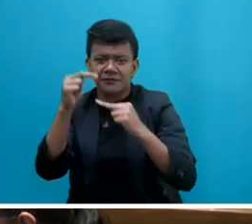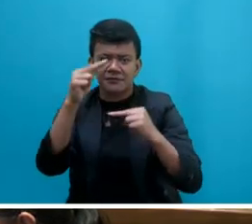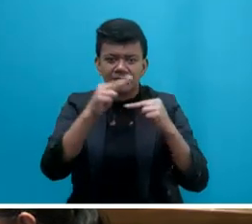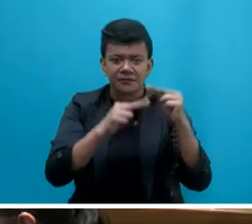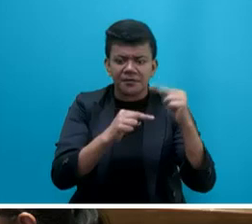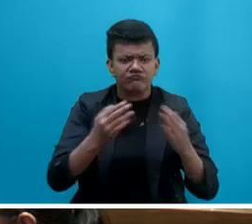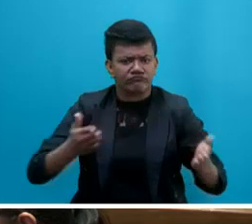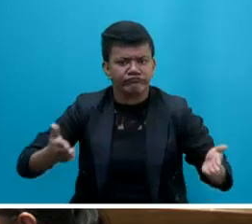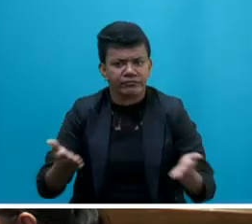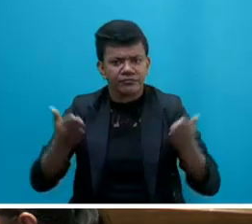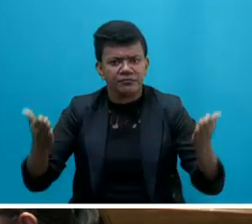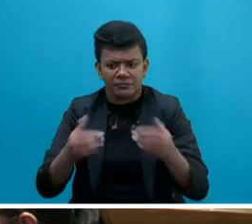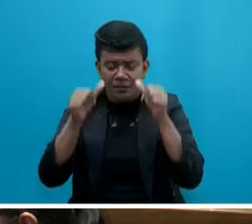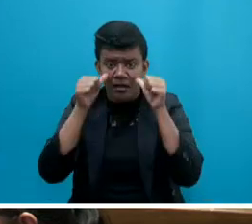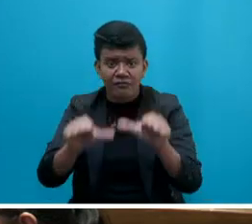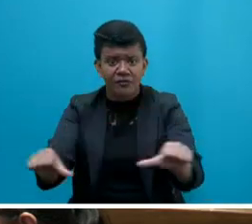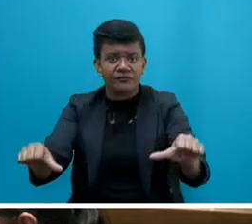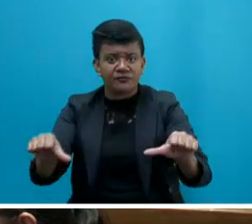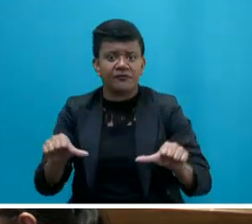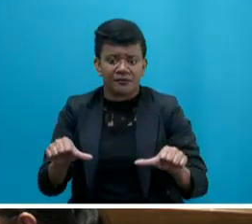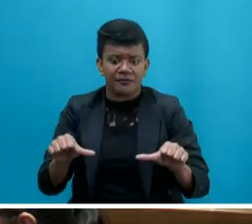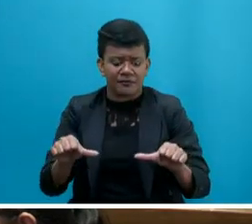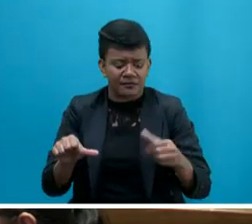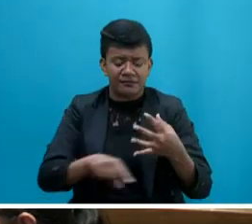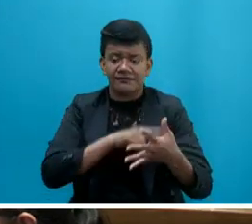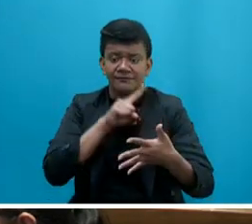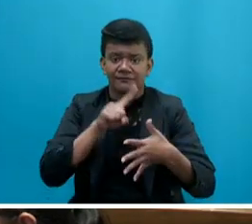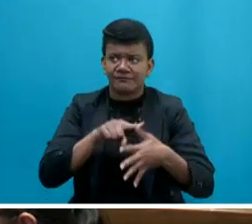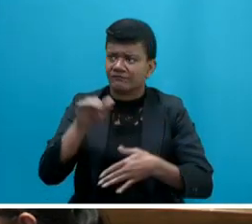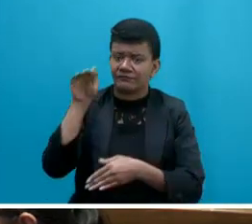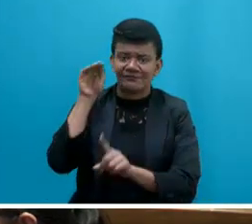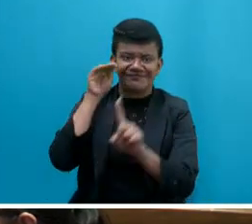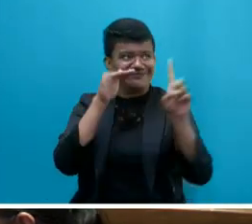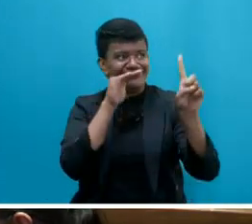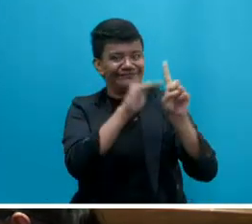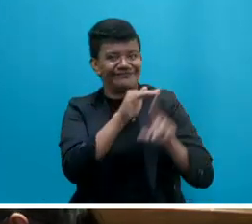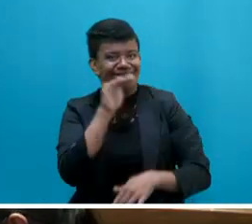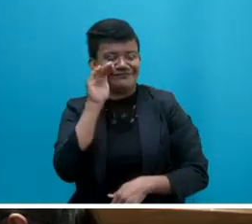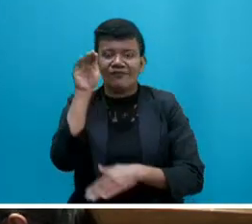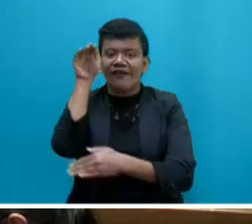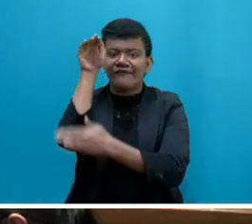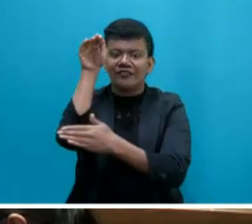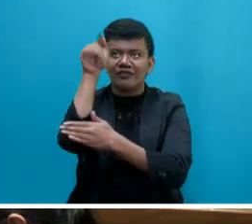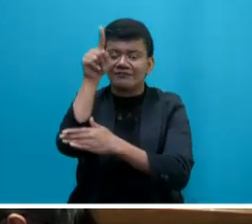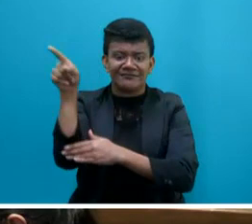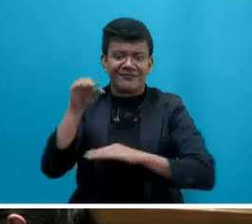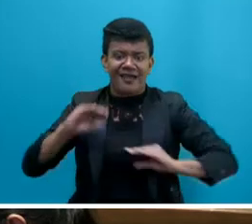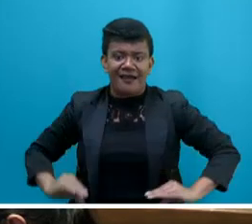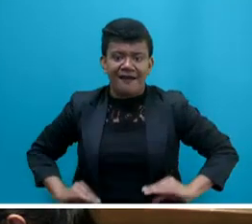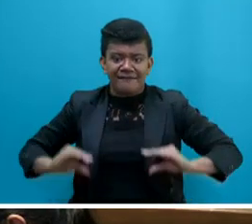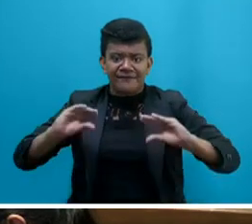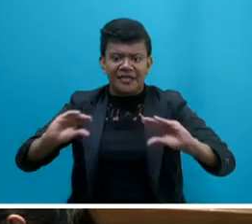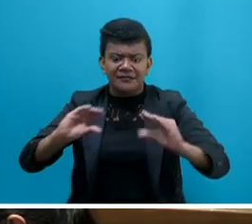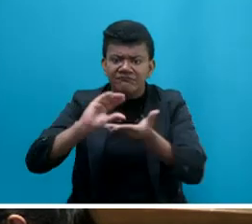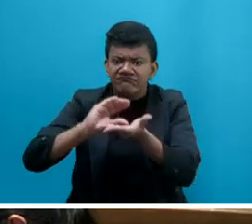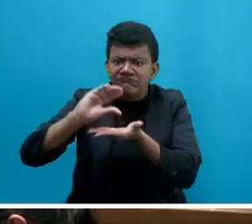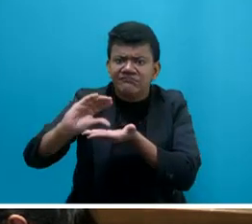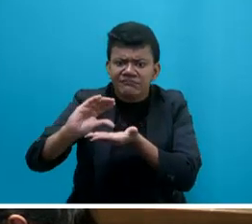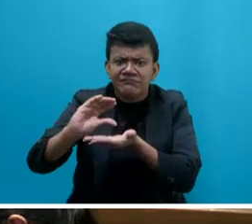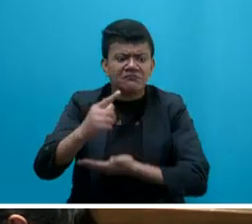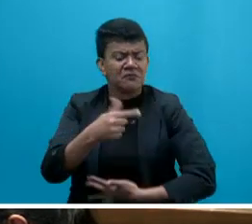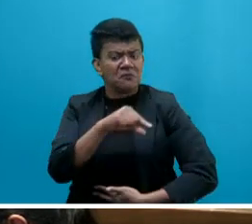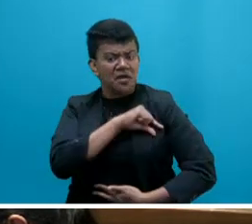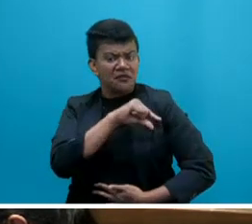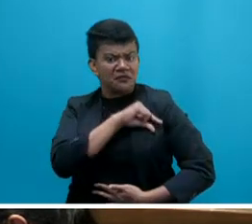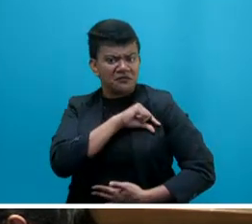sector, attract foreign investors, increasing access to education, quality education, and making